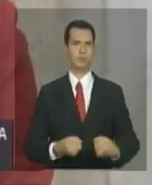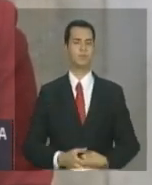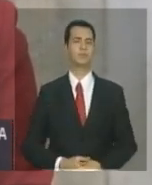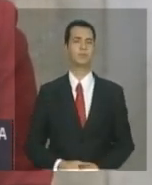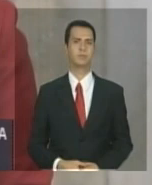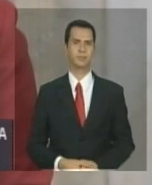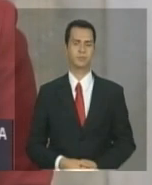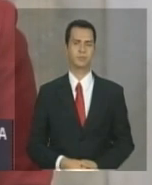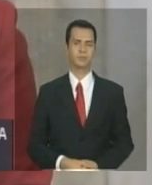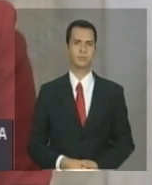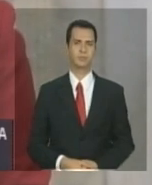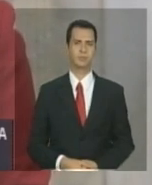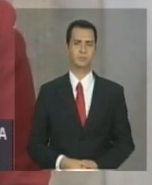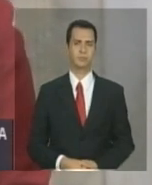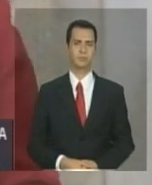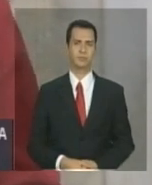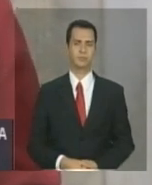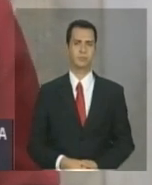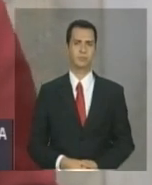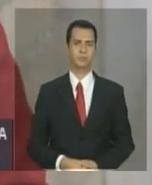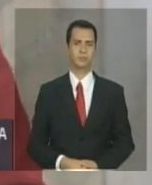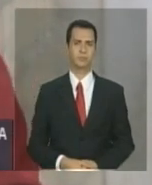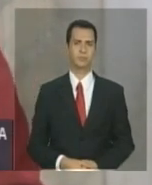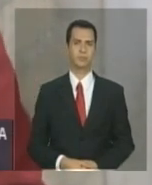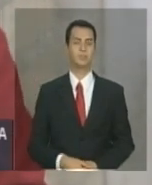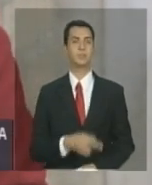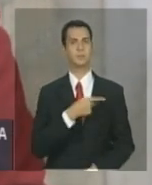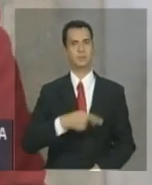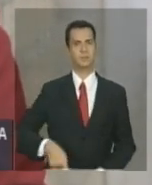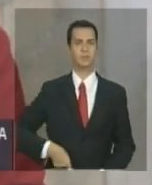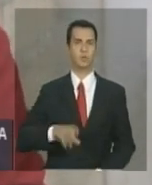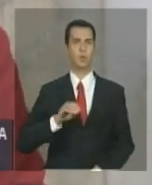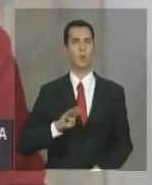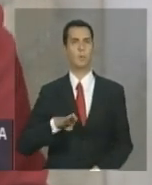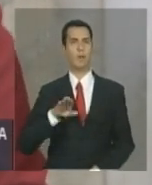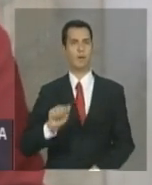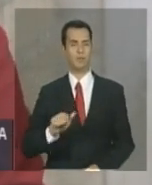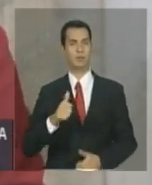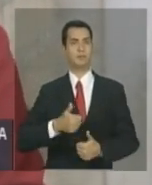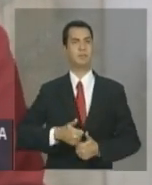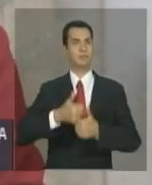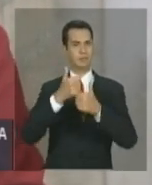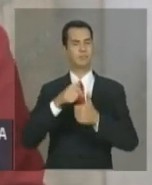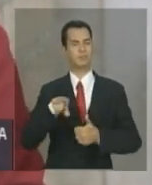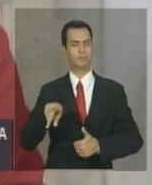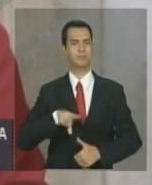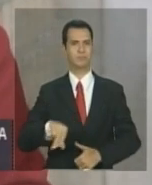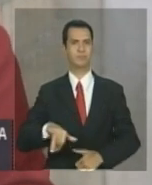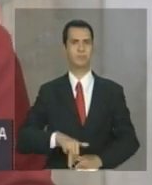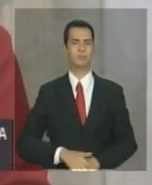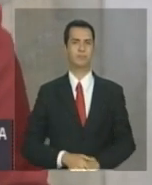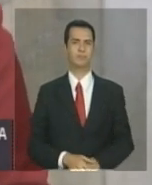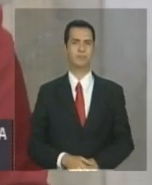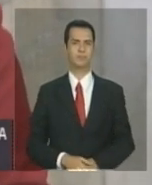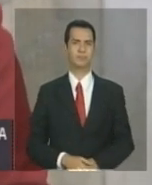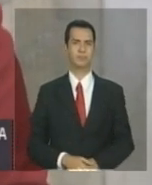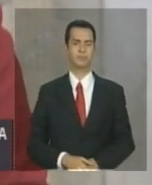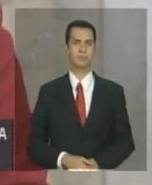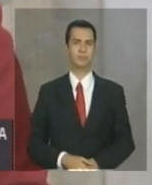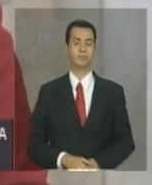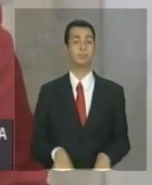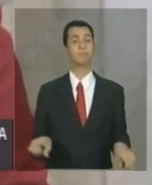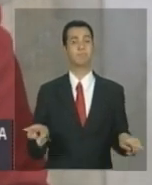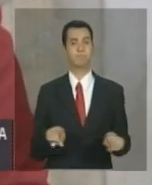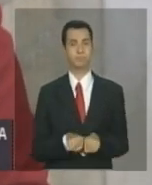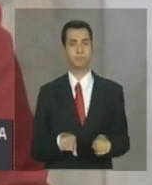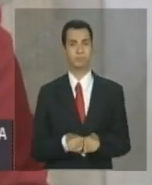the next few months and years ahead. Sobre a liderança do presidente Obama. Under the capable leadership of President Obama. De outro lado,